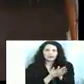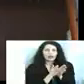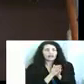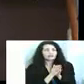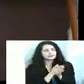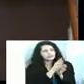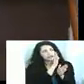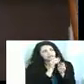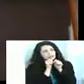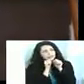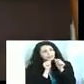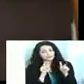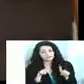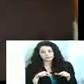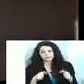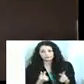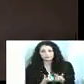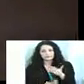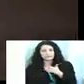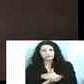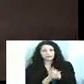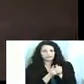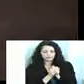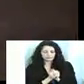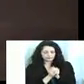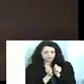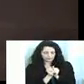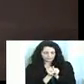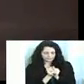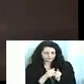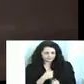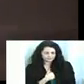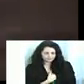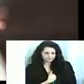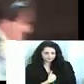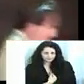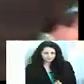this word this morning. Would you pray with me?